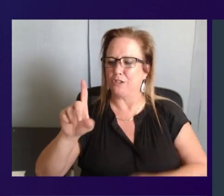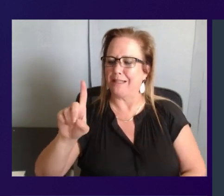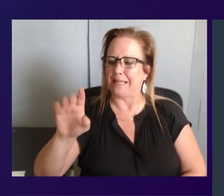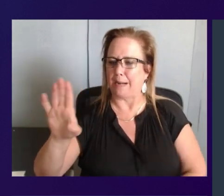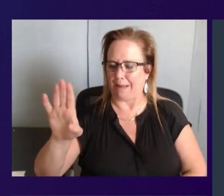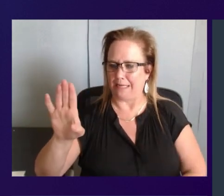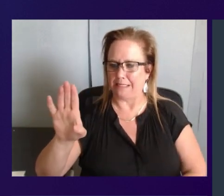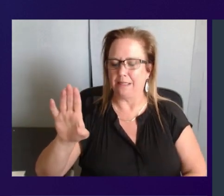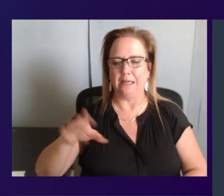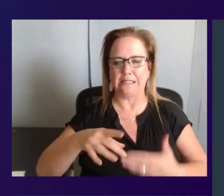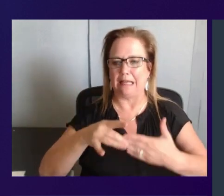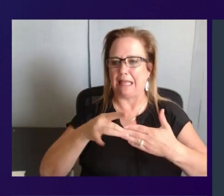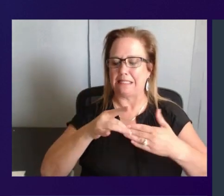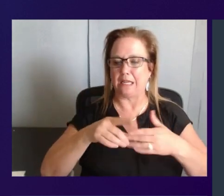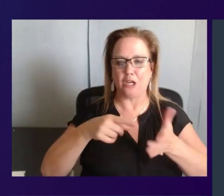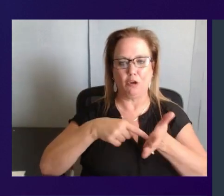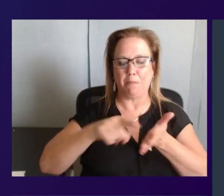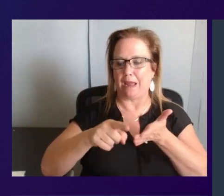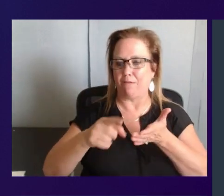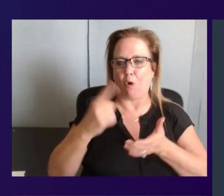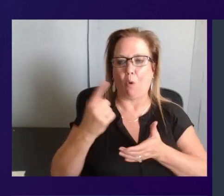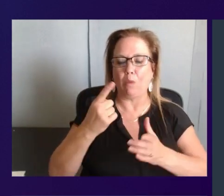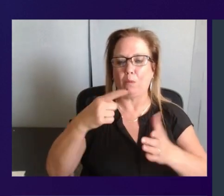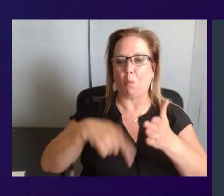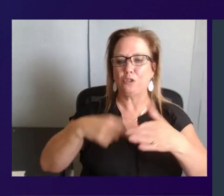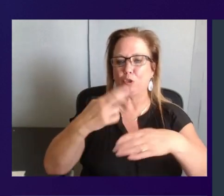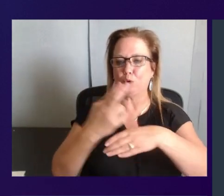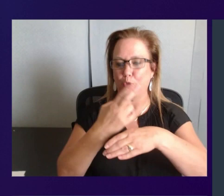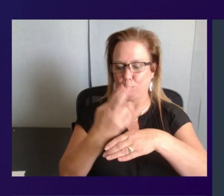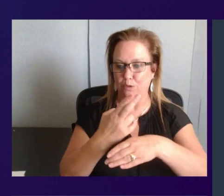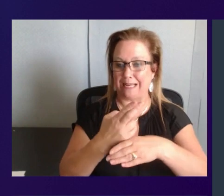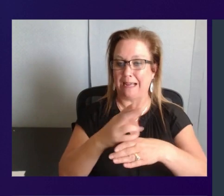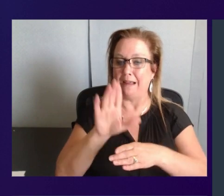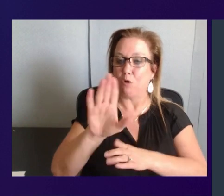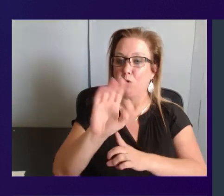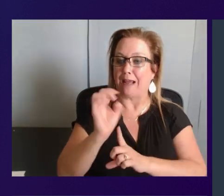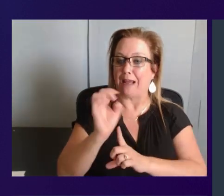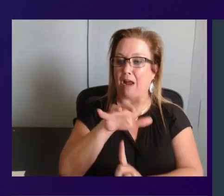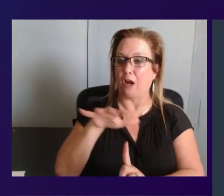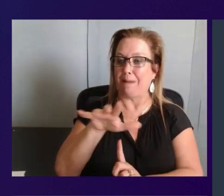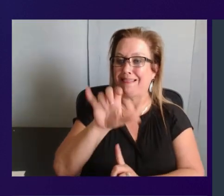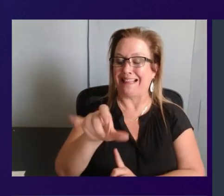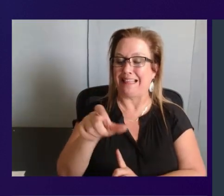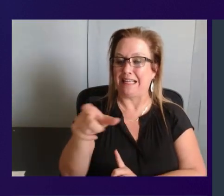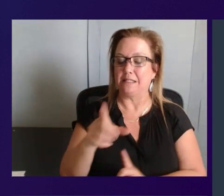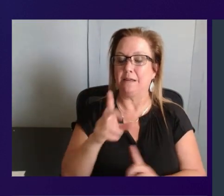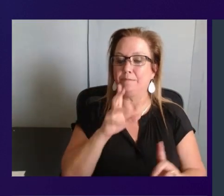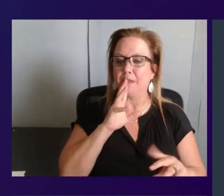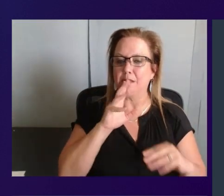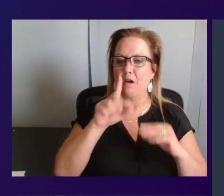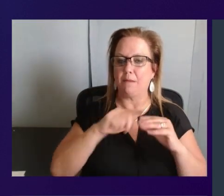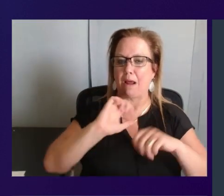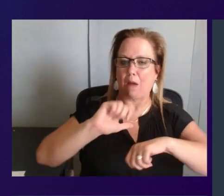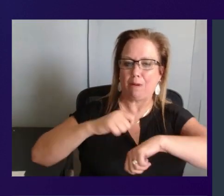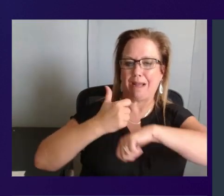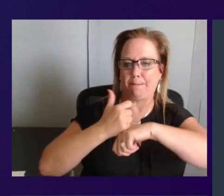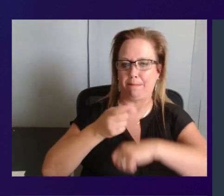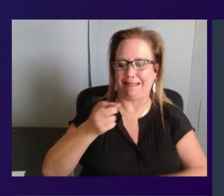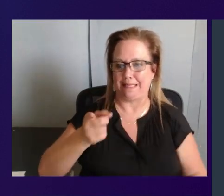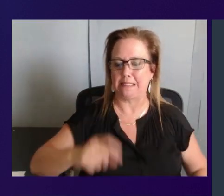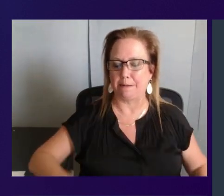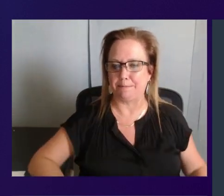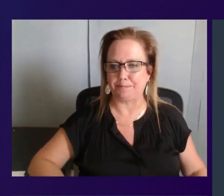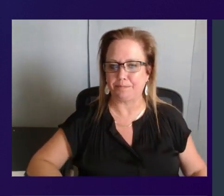and you only pay for what you use. If we look at an environment like this, let's talk about how we would actually implement this. It